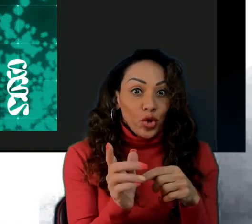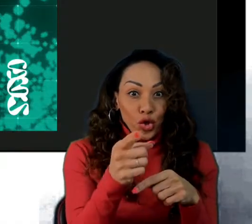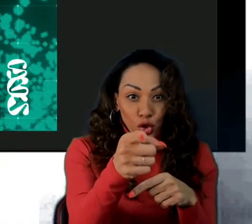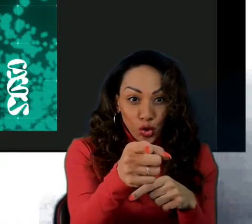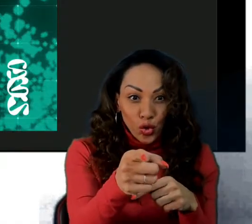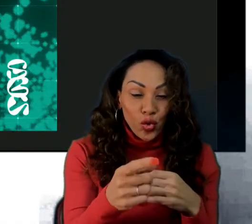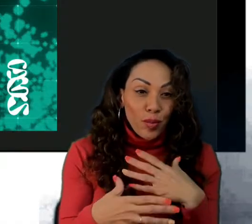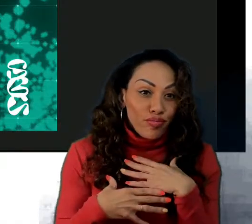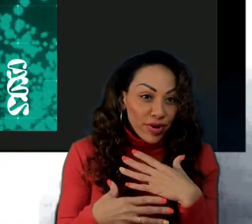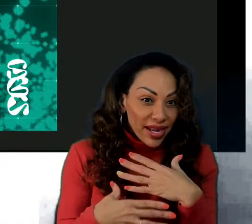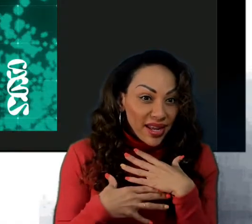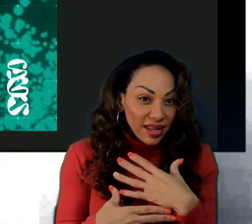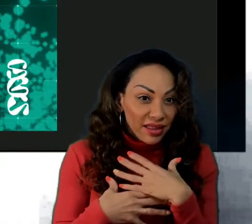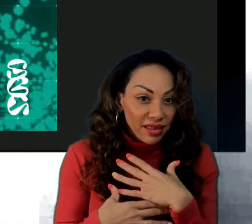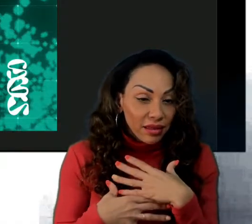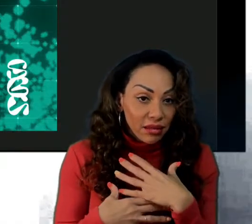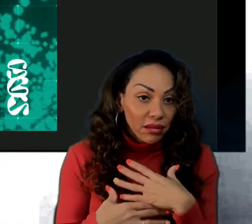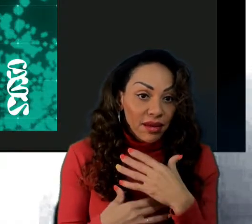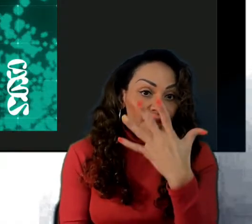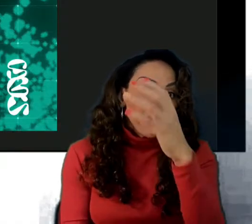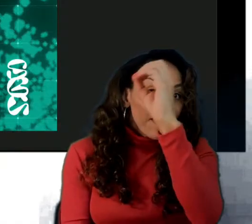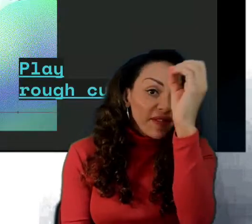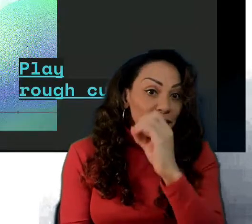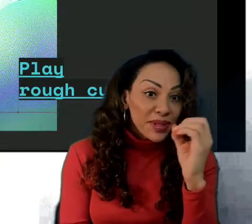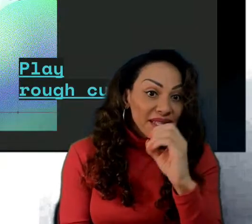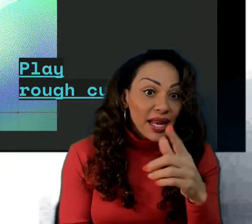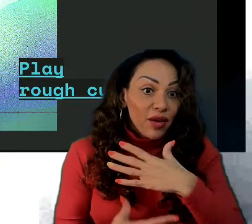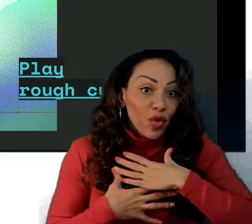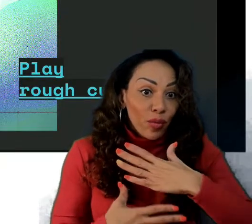And the more we worked with it, the more we discovered about algae.